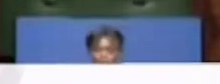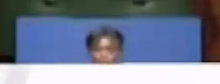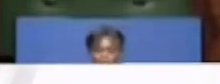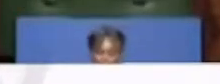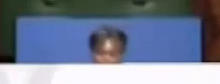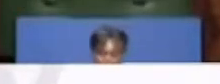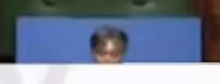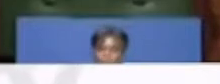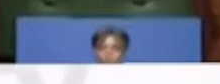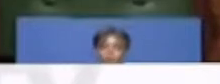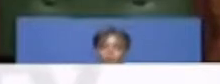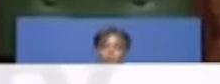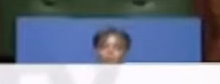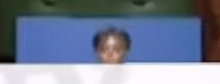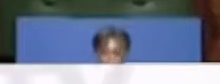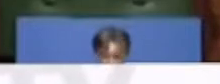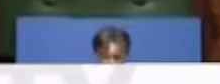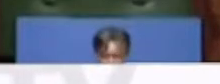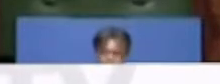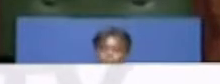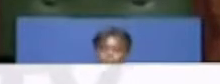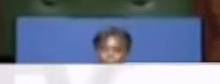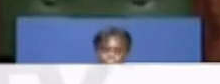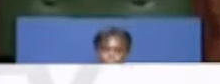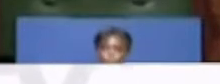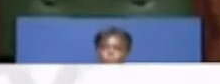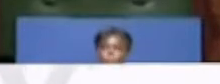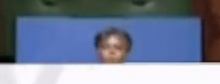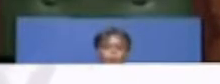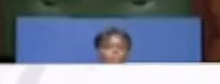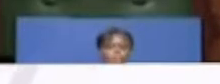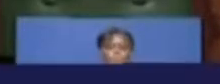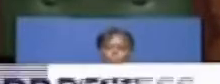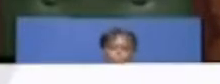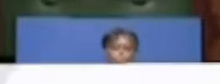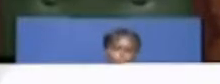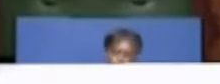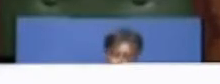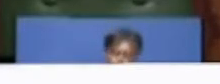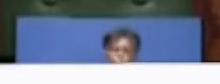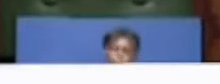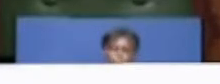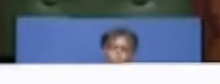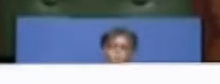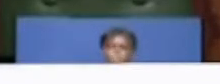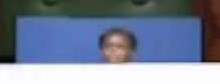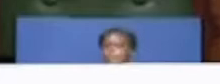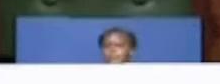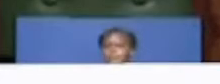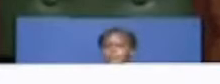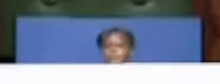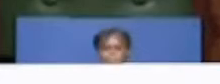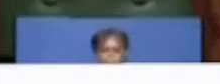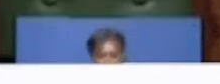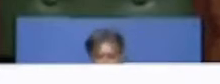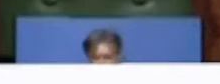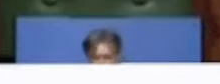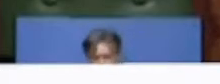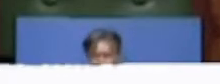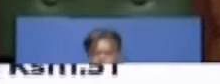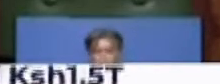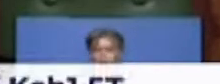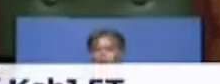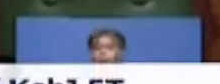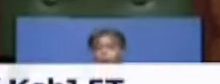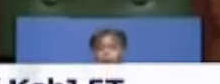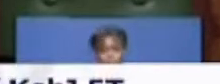to embrace a continent where there is free movement of persons, goods, services, and capital, as